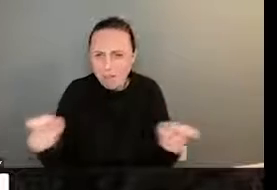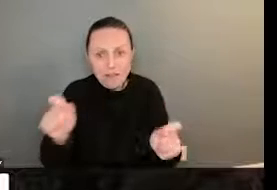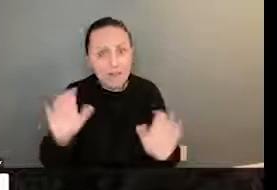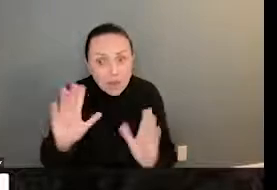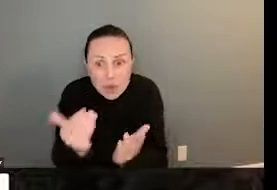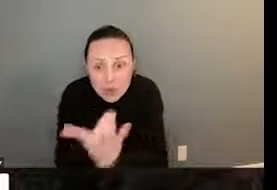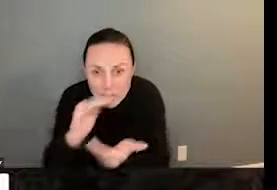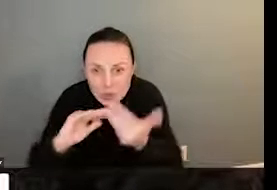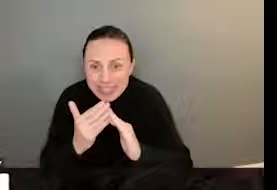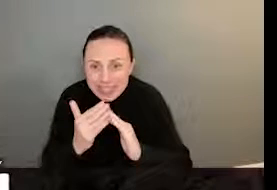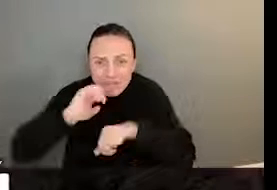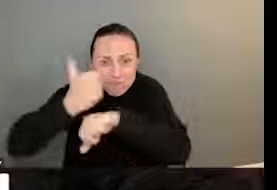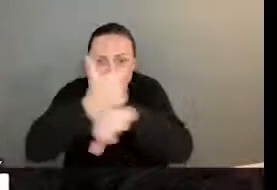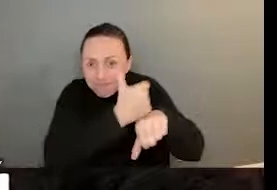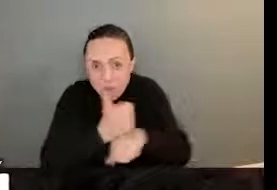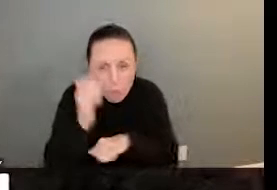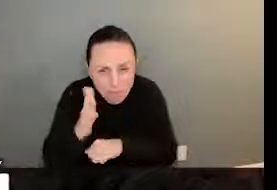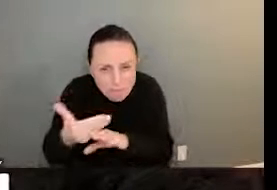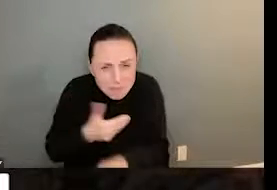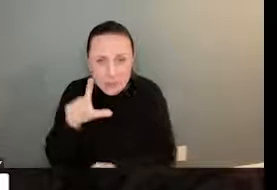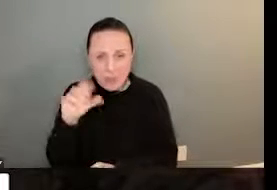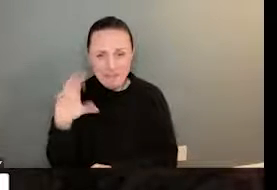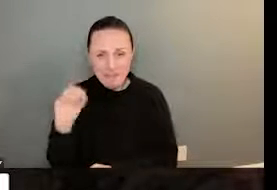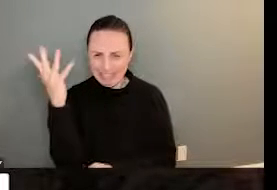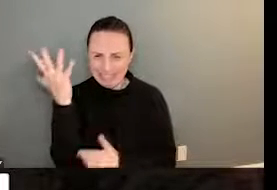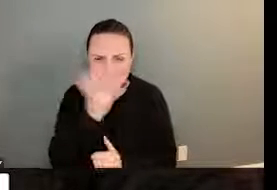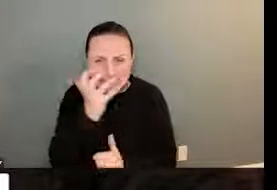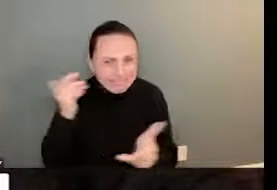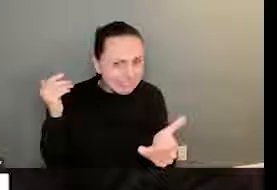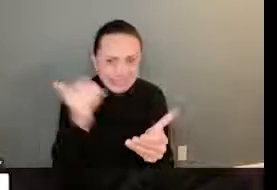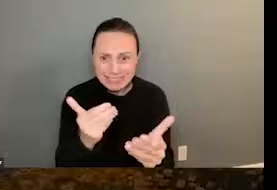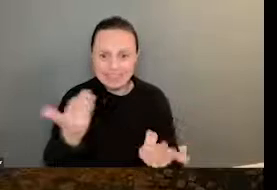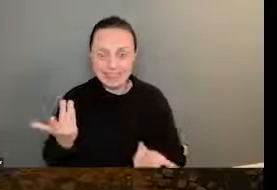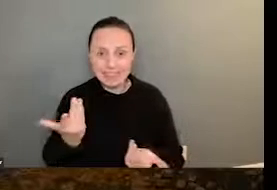New cities by 2050, y'all.